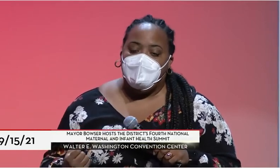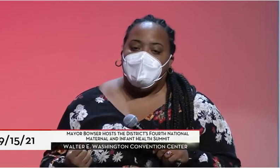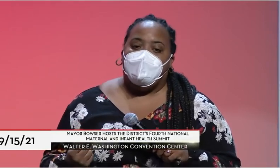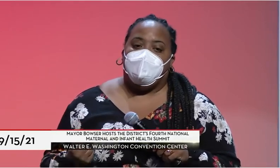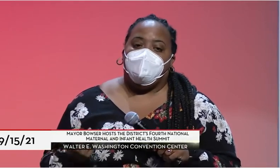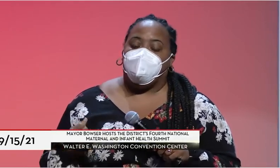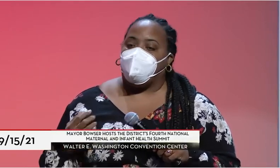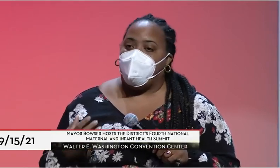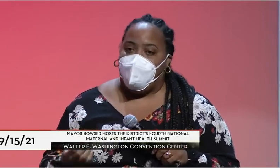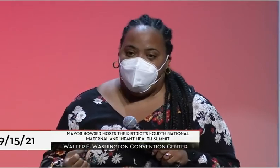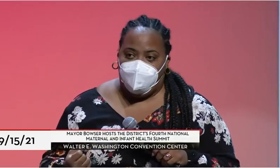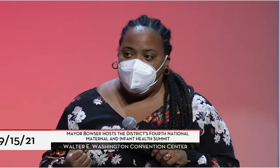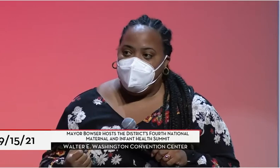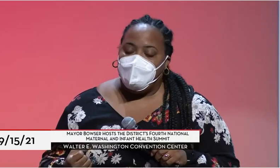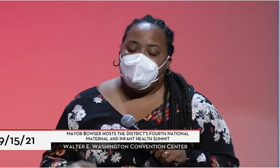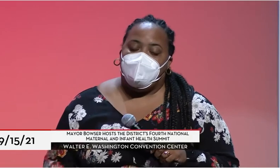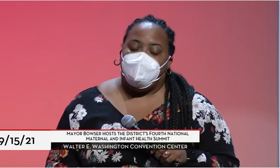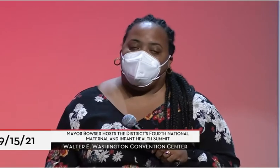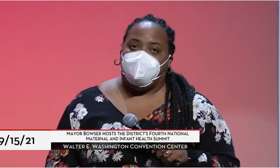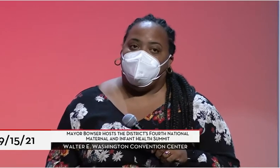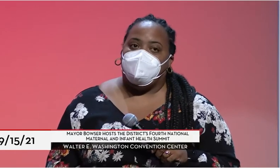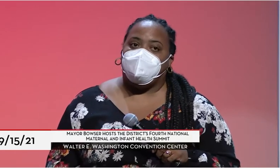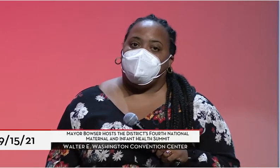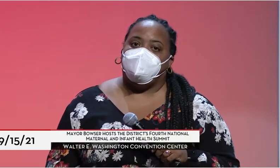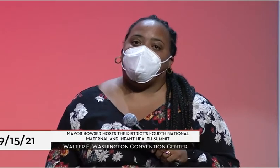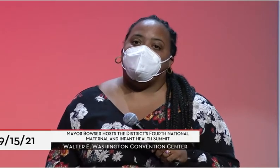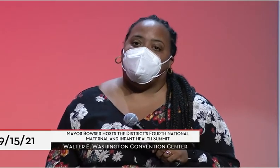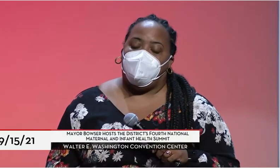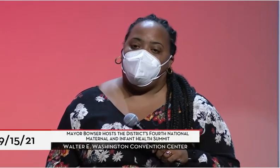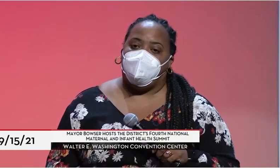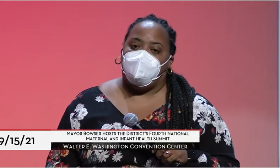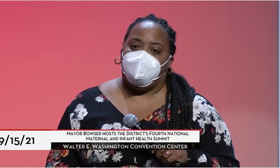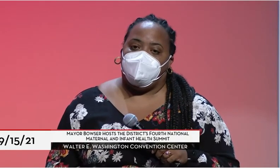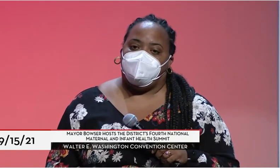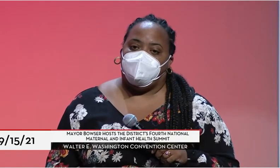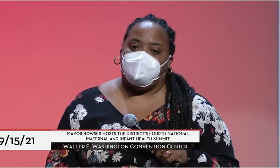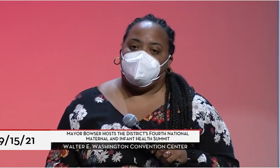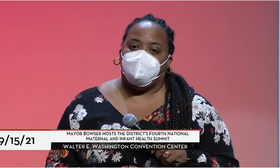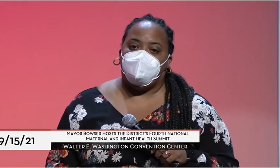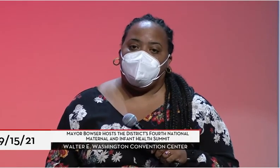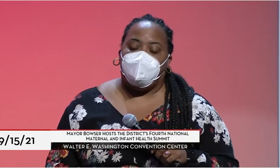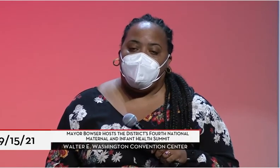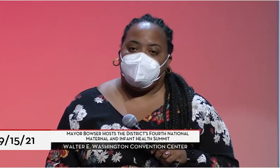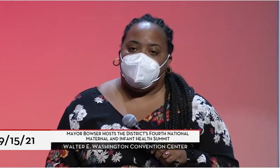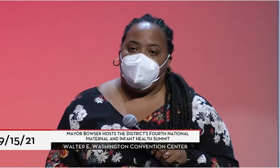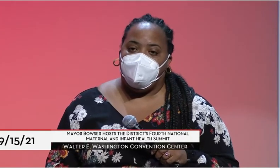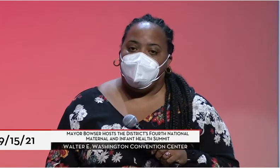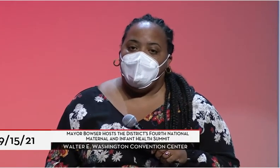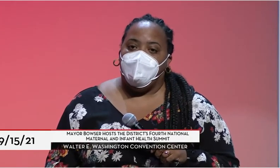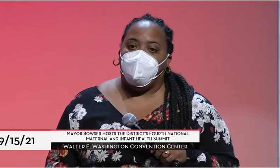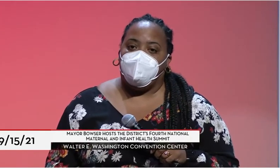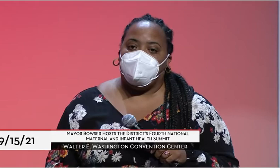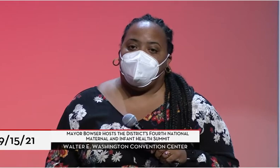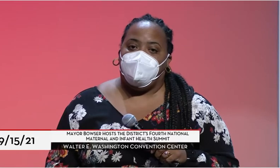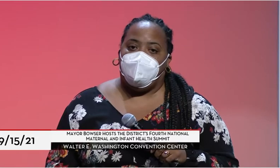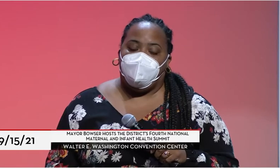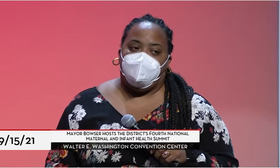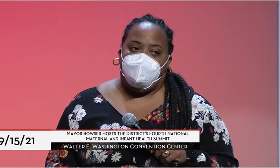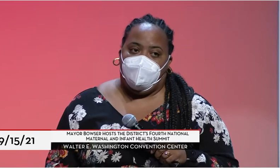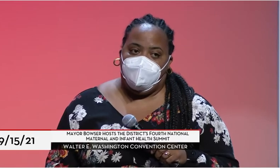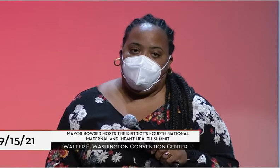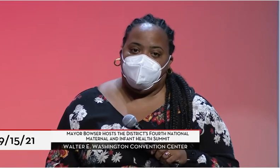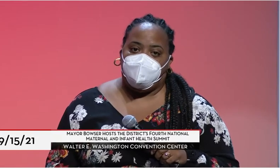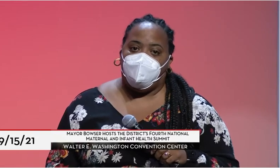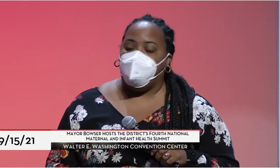celebration, thriving, to be discussed when we talk about reproductive justice. We've spent a lot of time focused on a lot